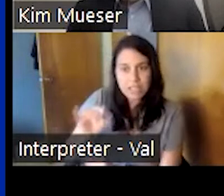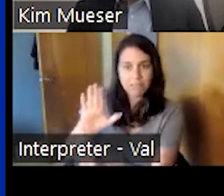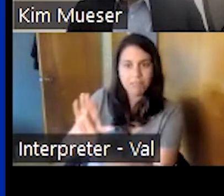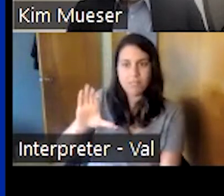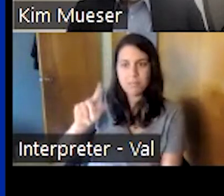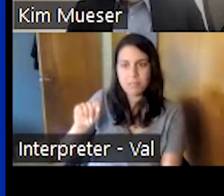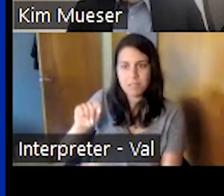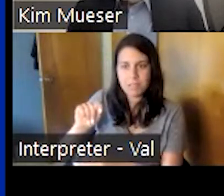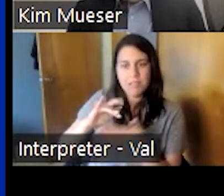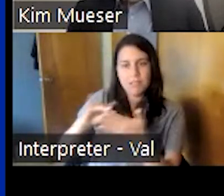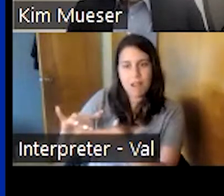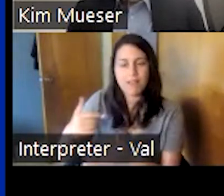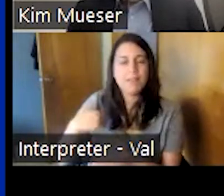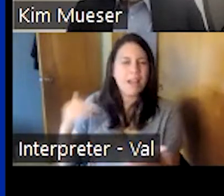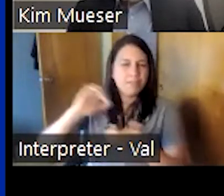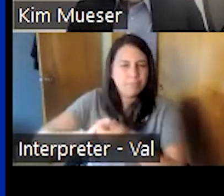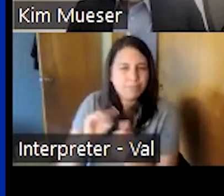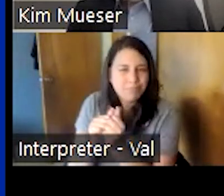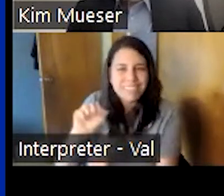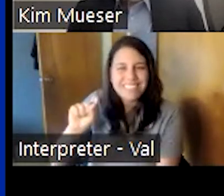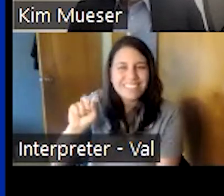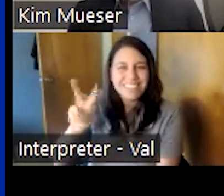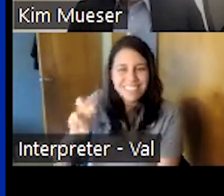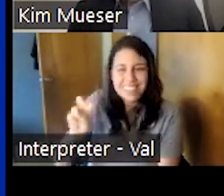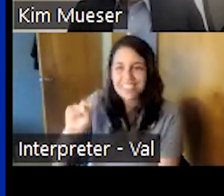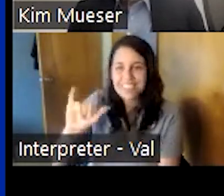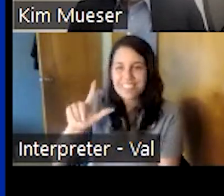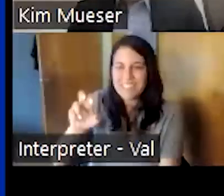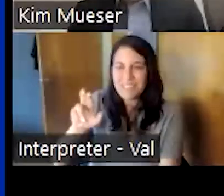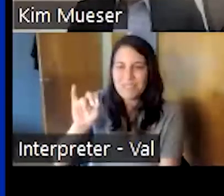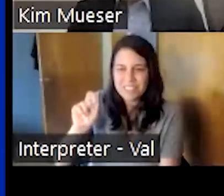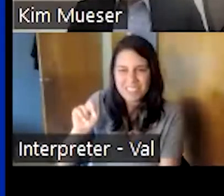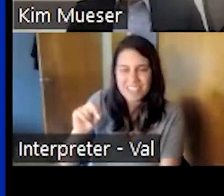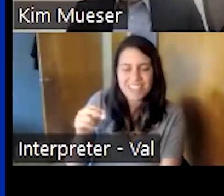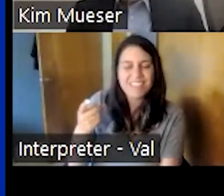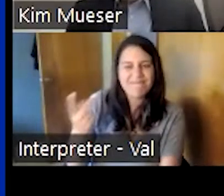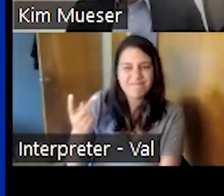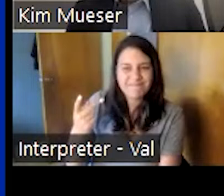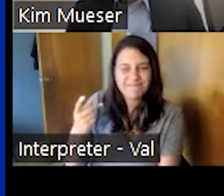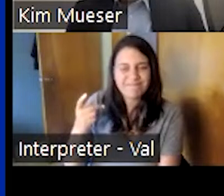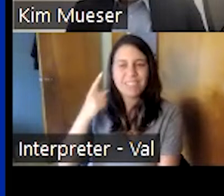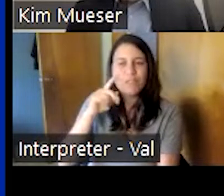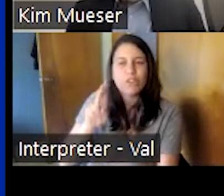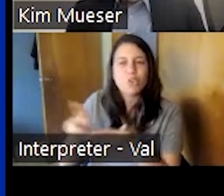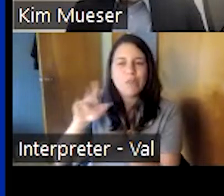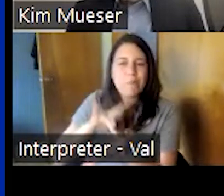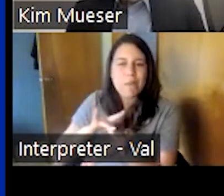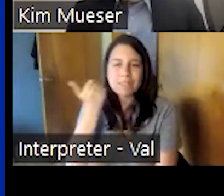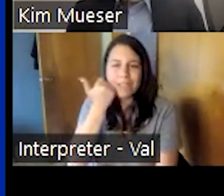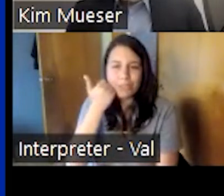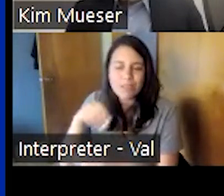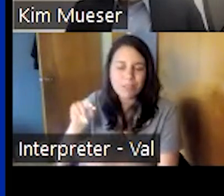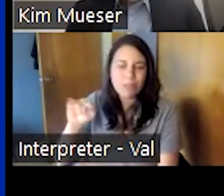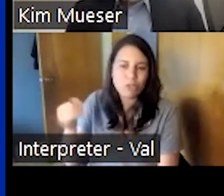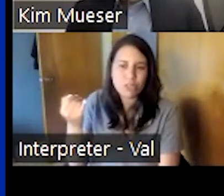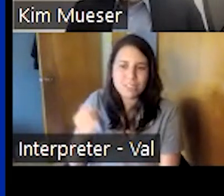in close collaboration with Steve Silverstein at University of Medicine and Dentistry of New Jersey.